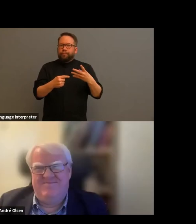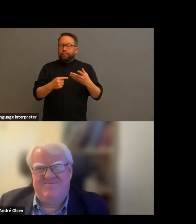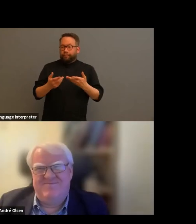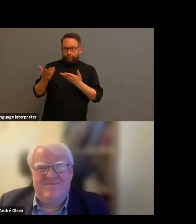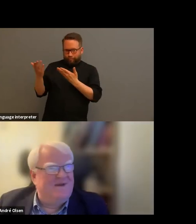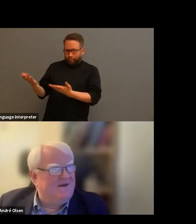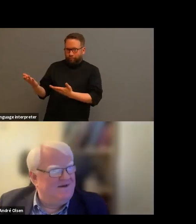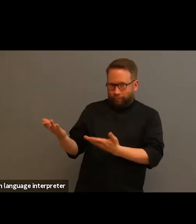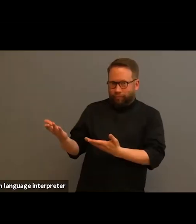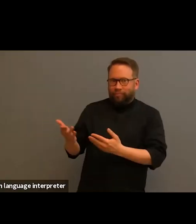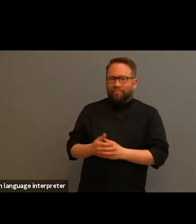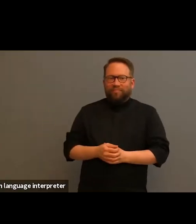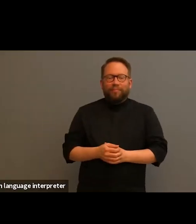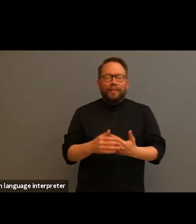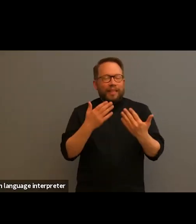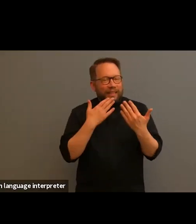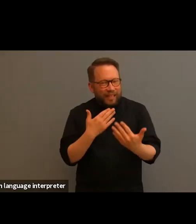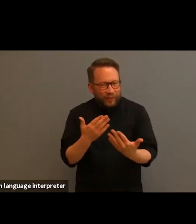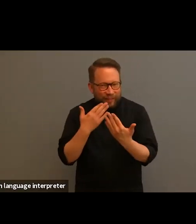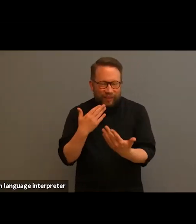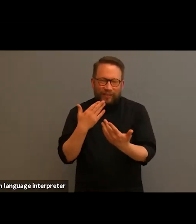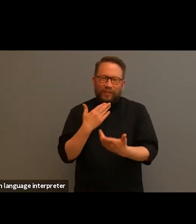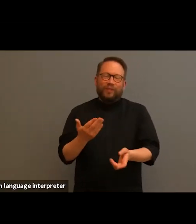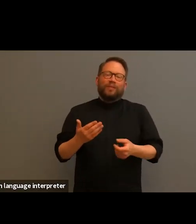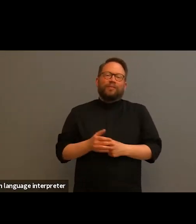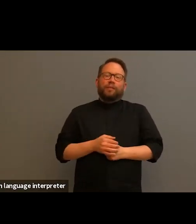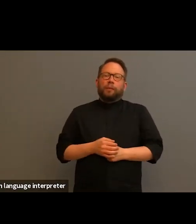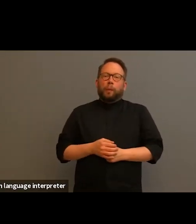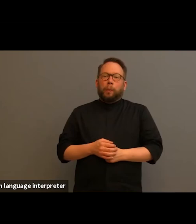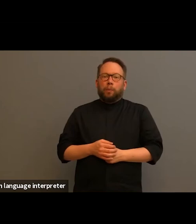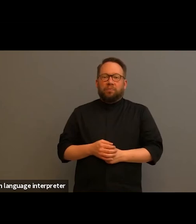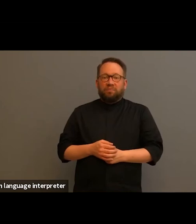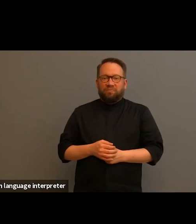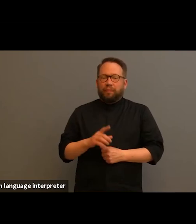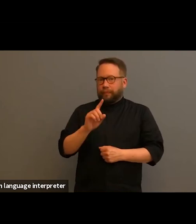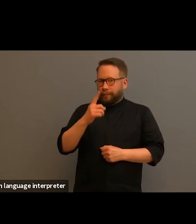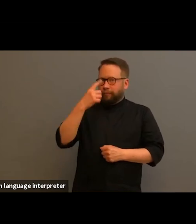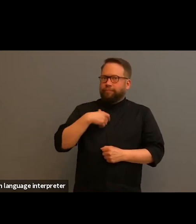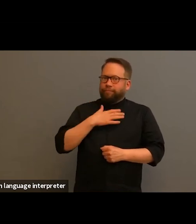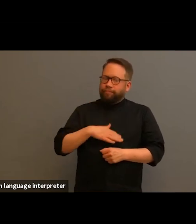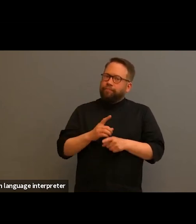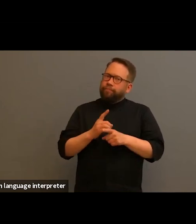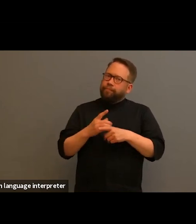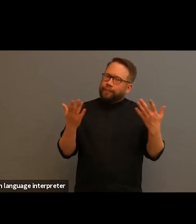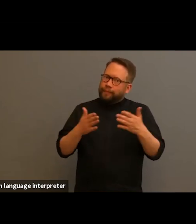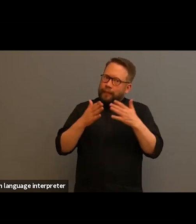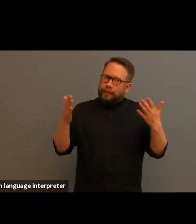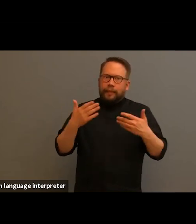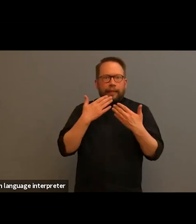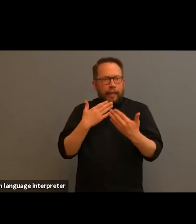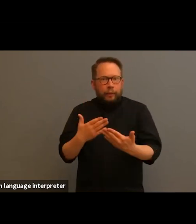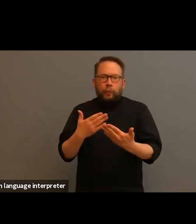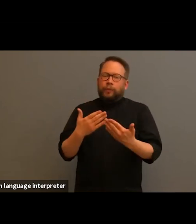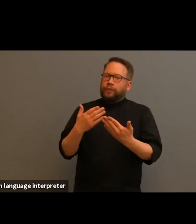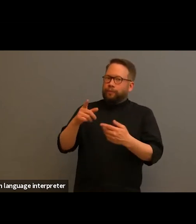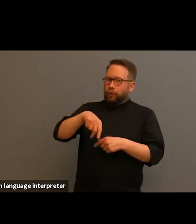you. I would first of all like to thank the Norwegian and Swedish governments for this